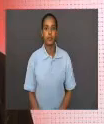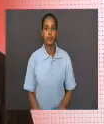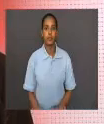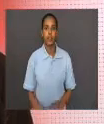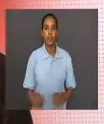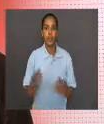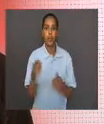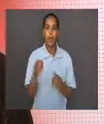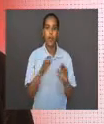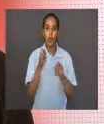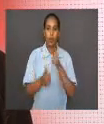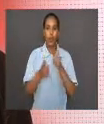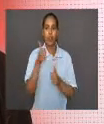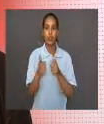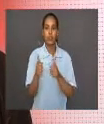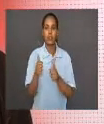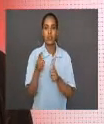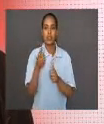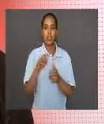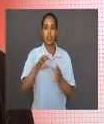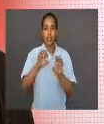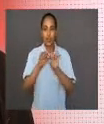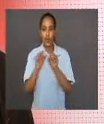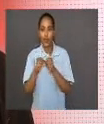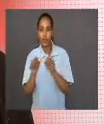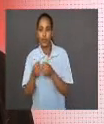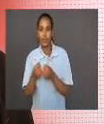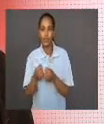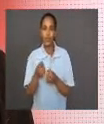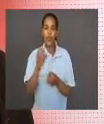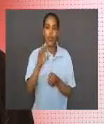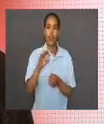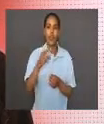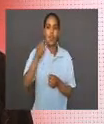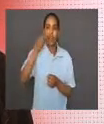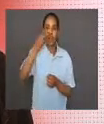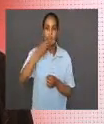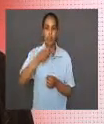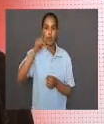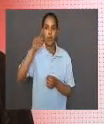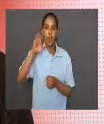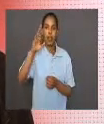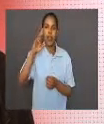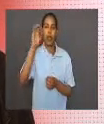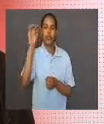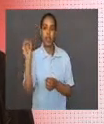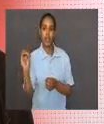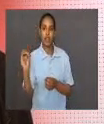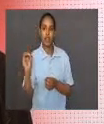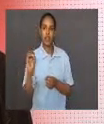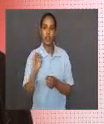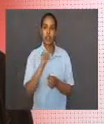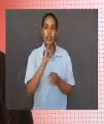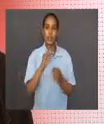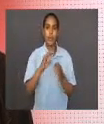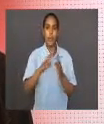By contrast, the decomposition of hydrogen peroxide is